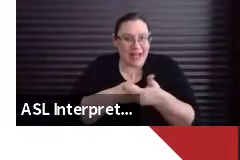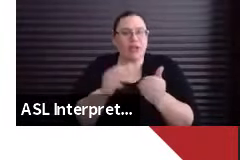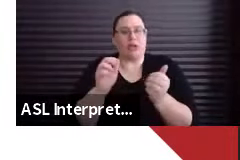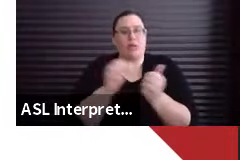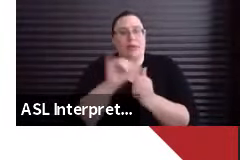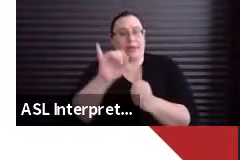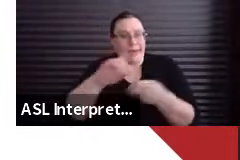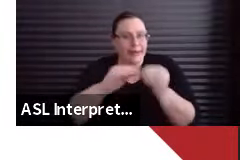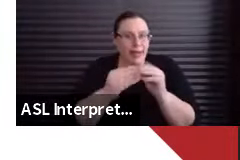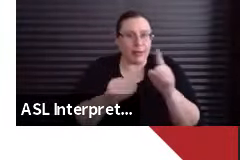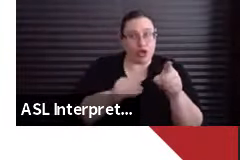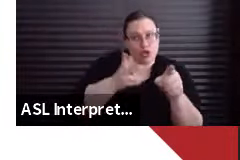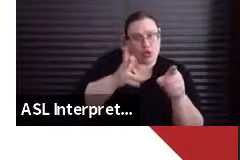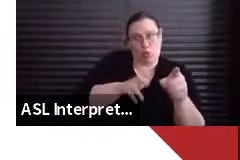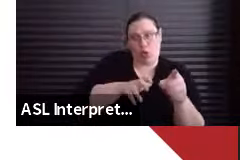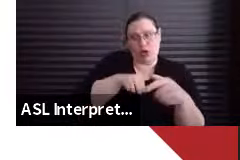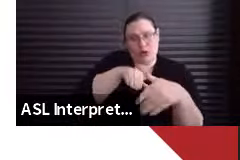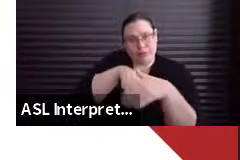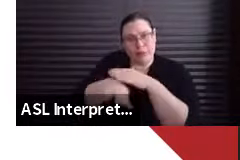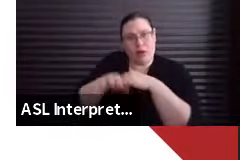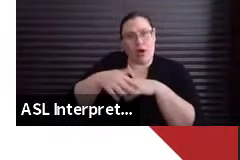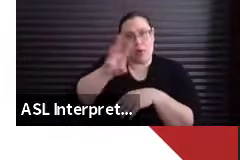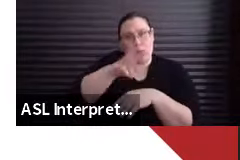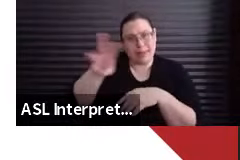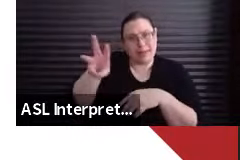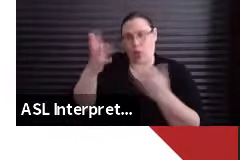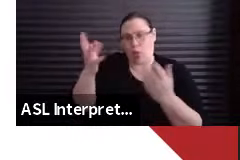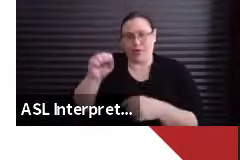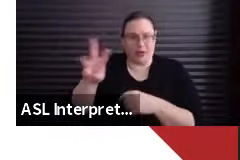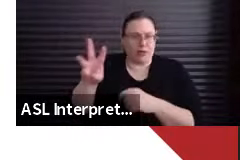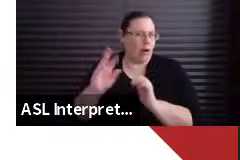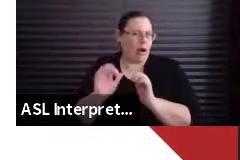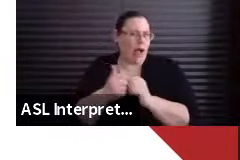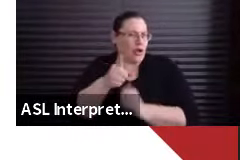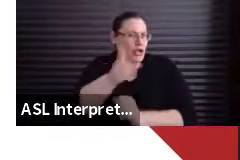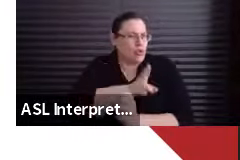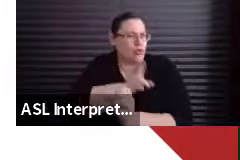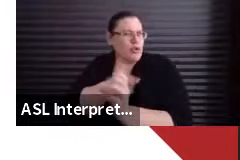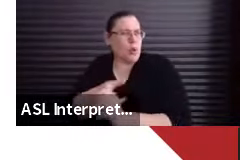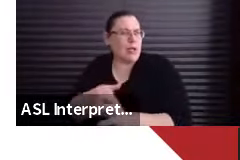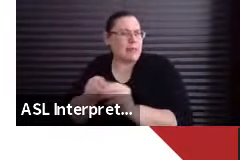you wanted to enter that on the website or the software, here's how you would do that.